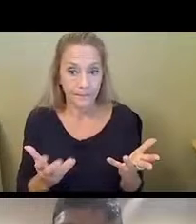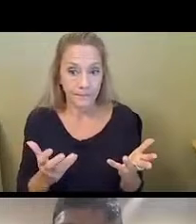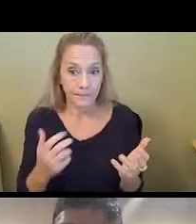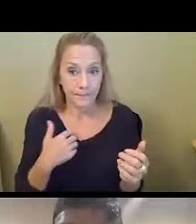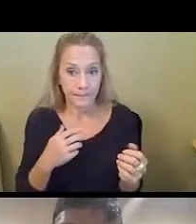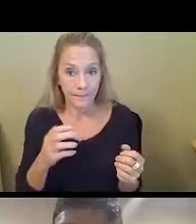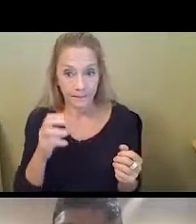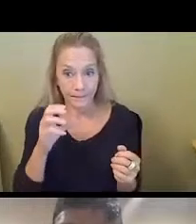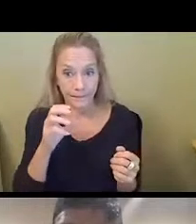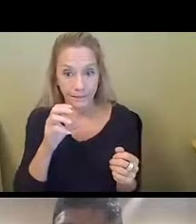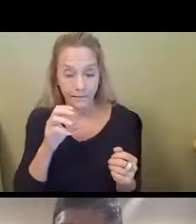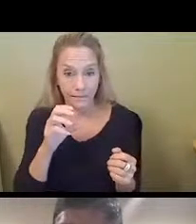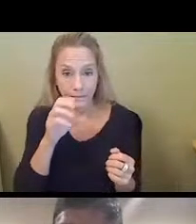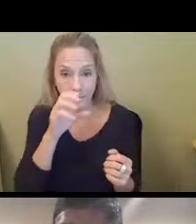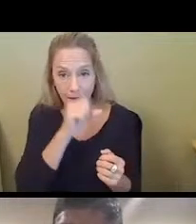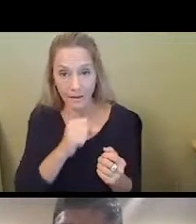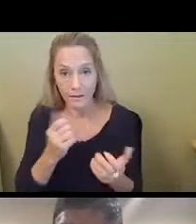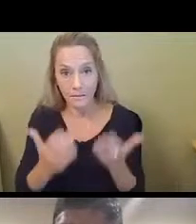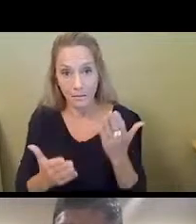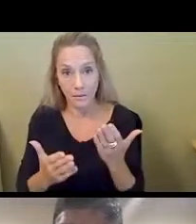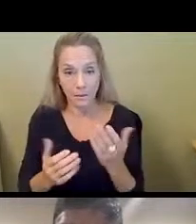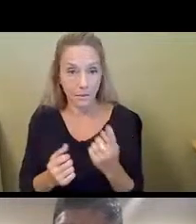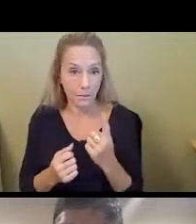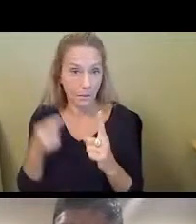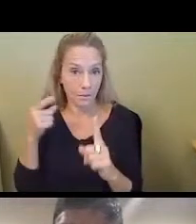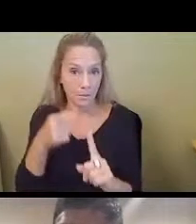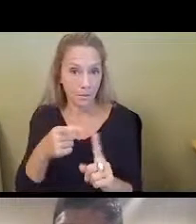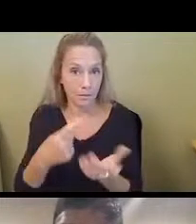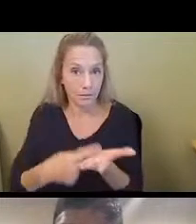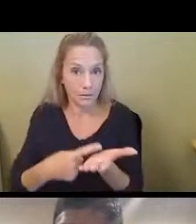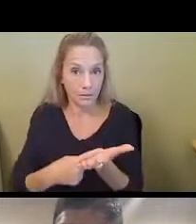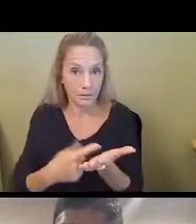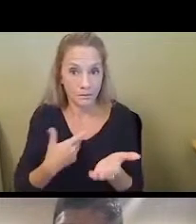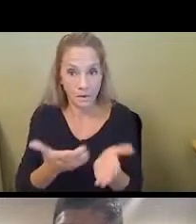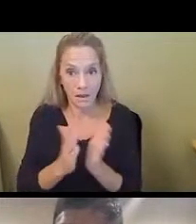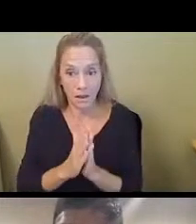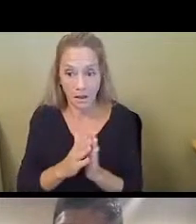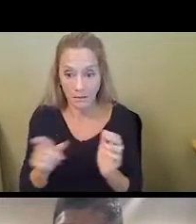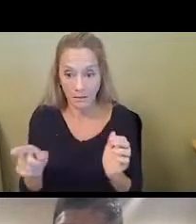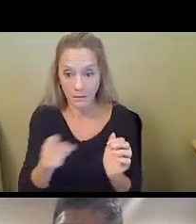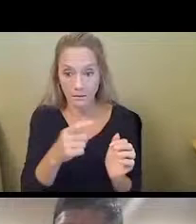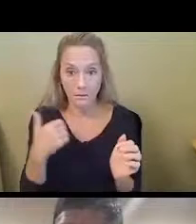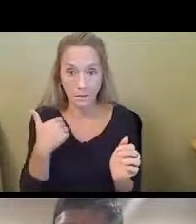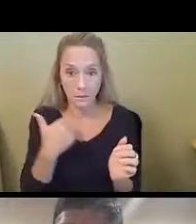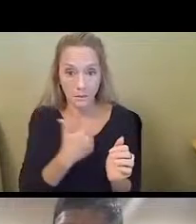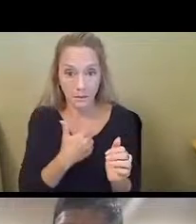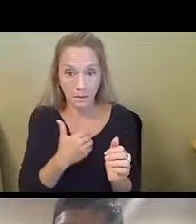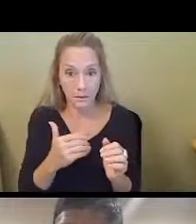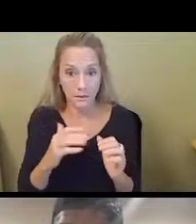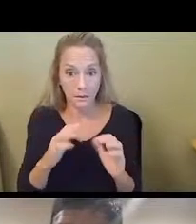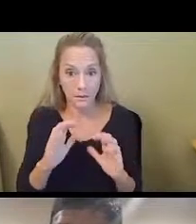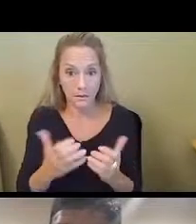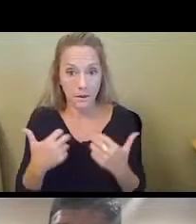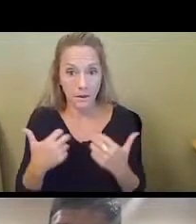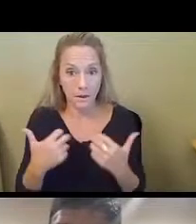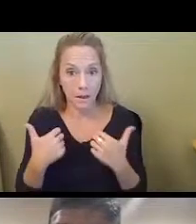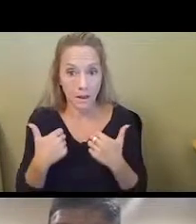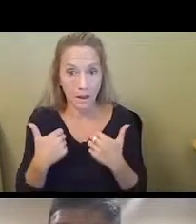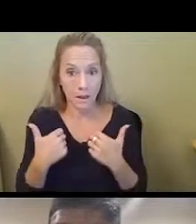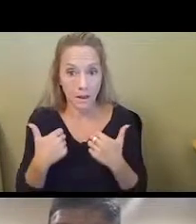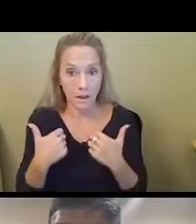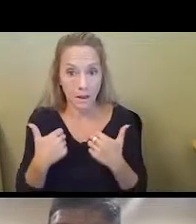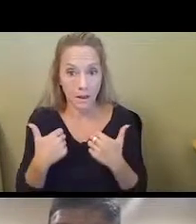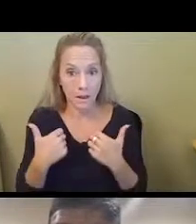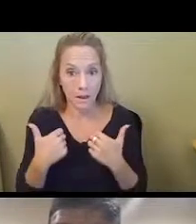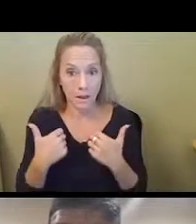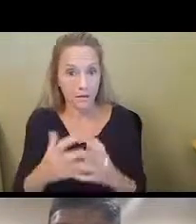one point to maybe discuss, and I'd ask for members from the health department to help us with this. As